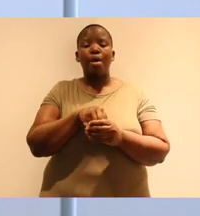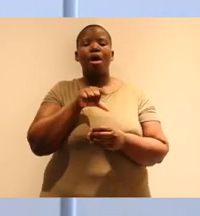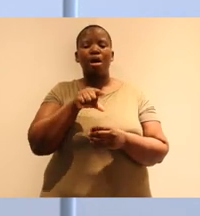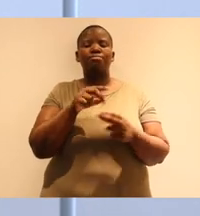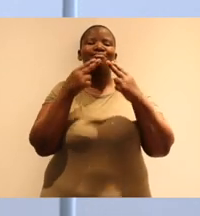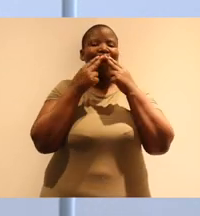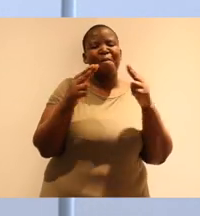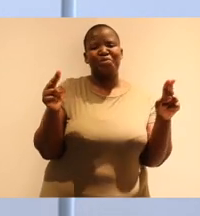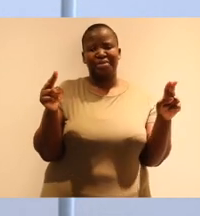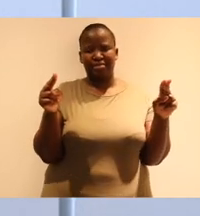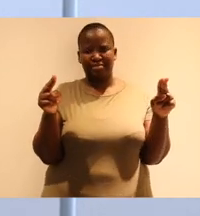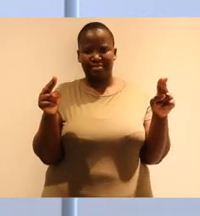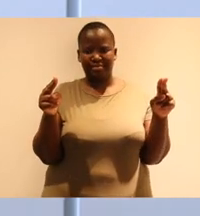Unmute.